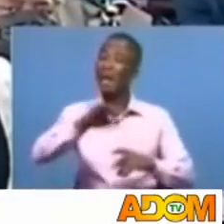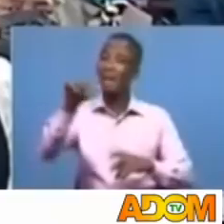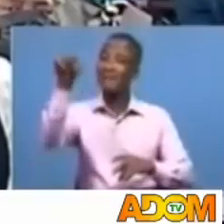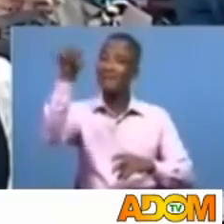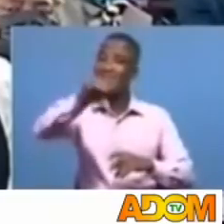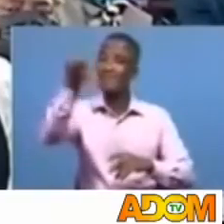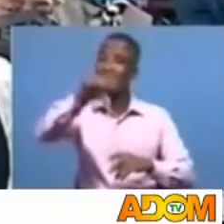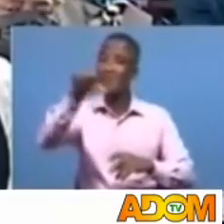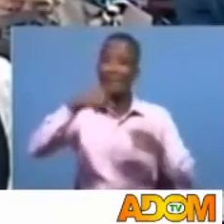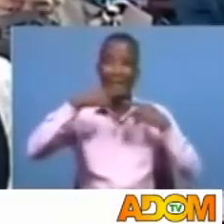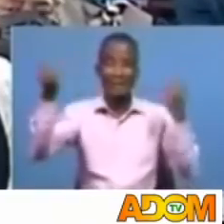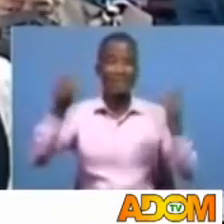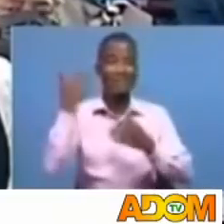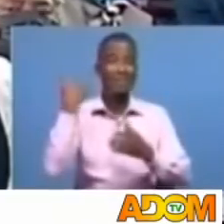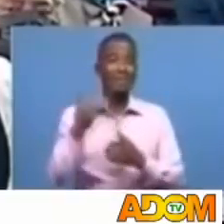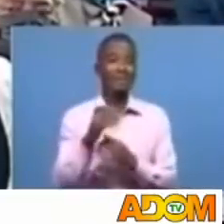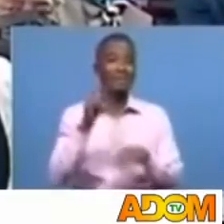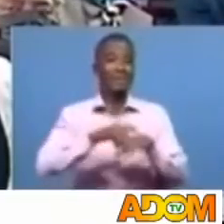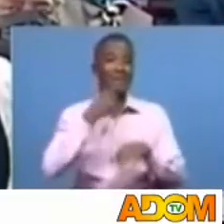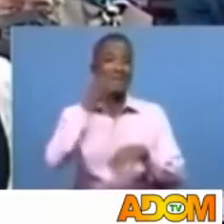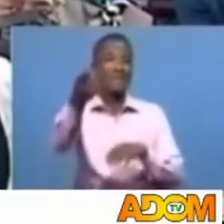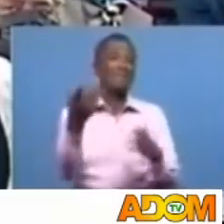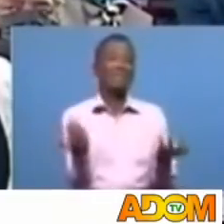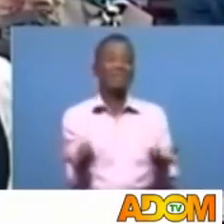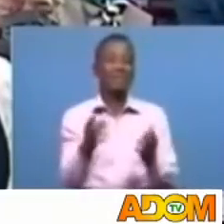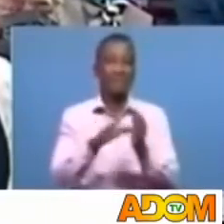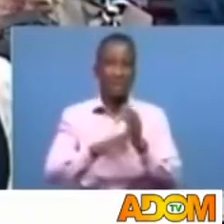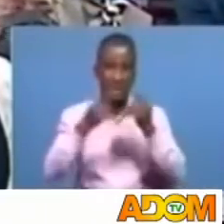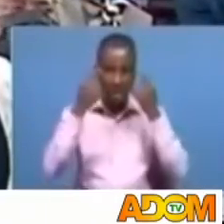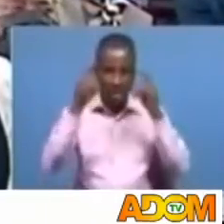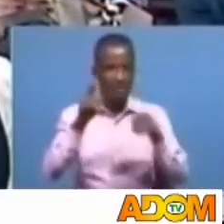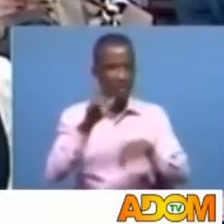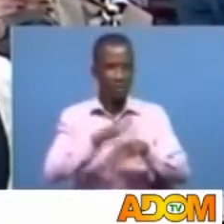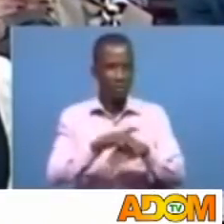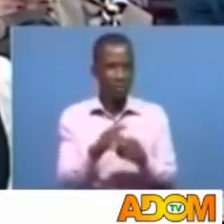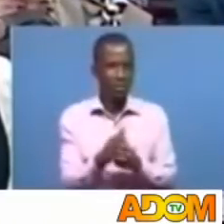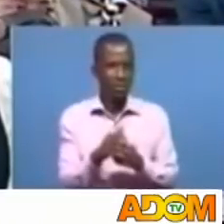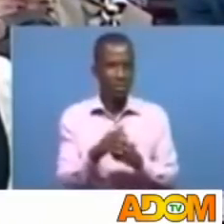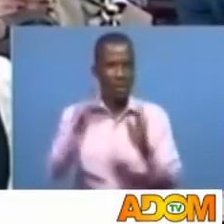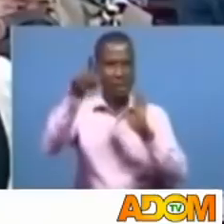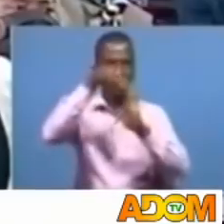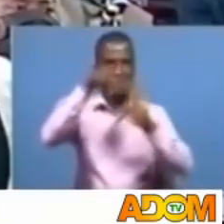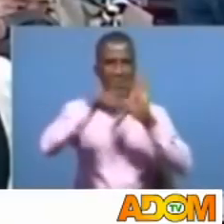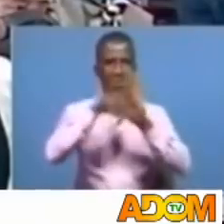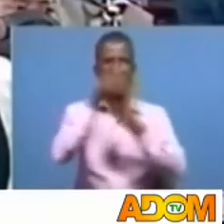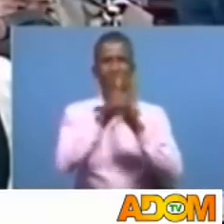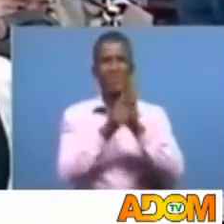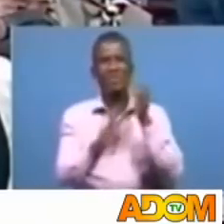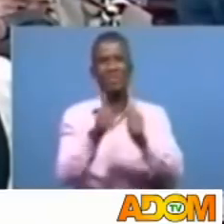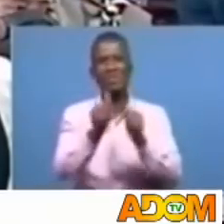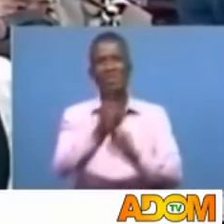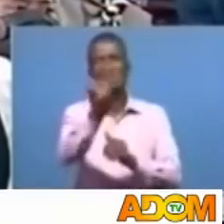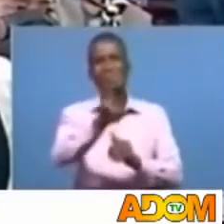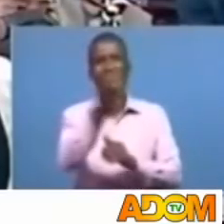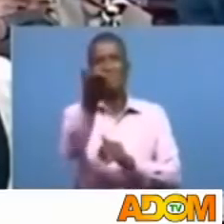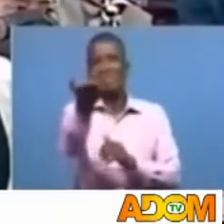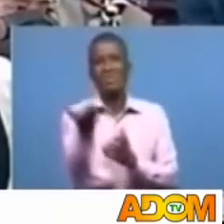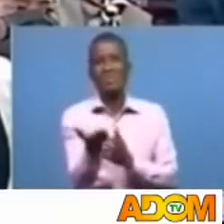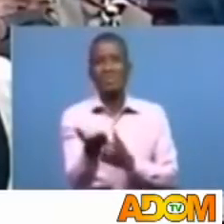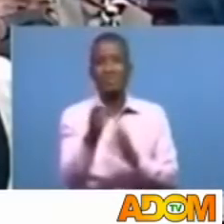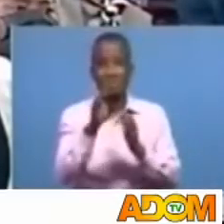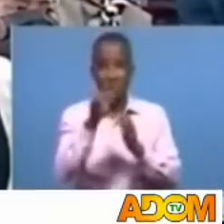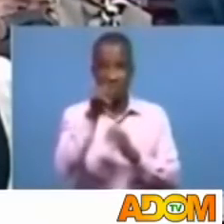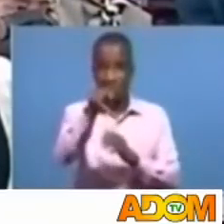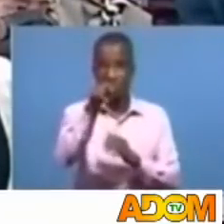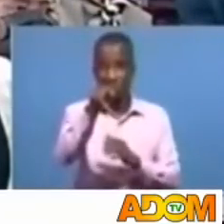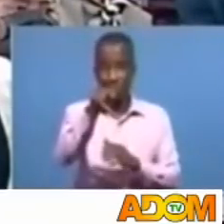in terms of what are often referred to as the Wensbury principles. And